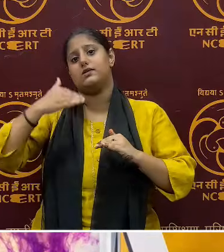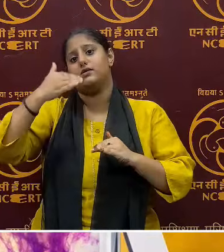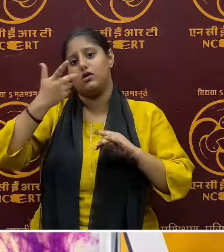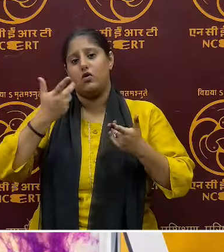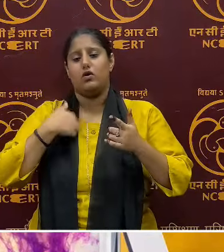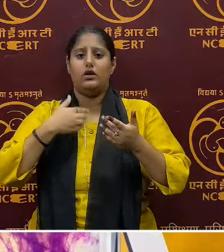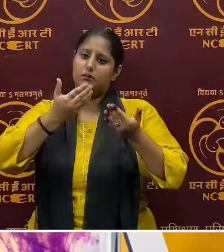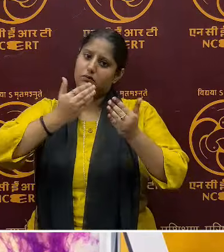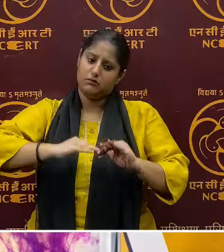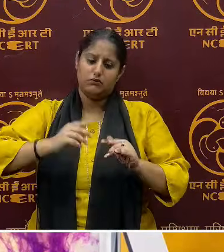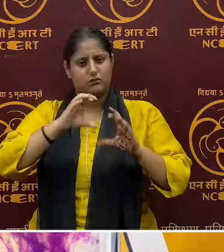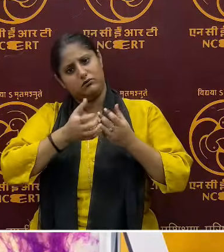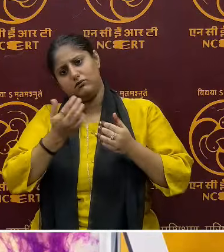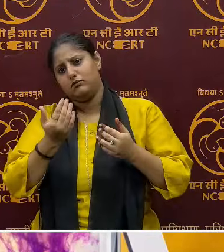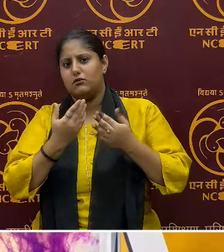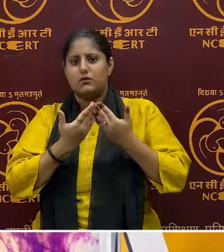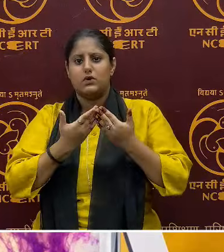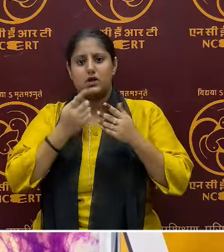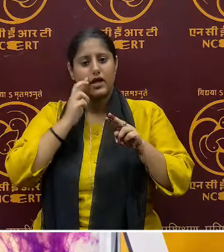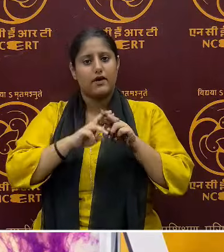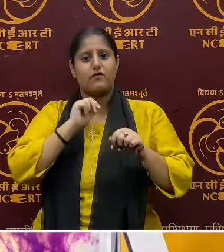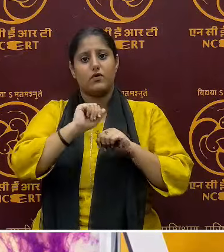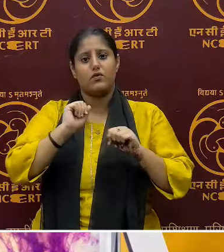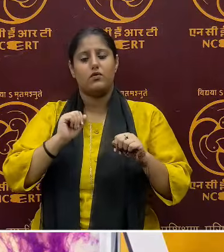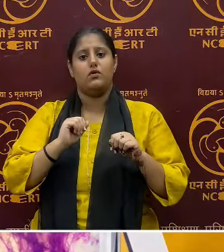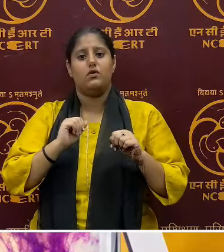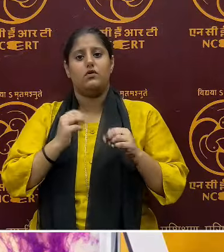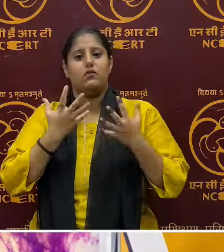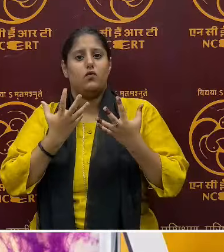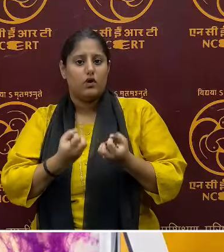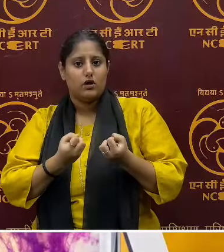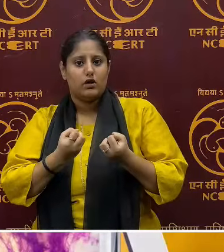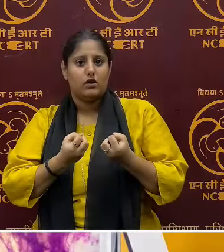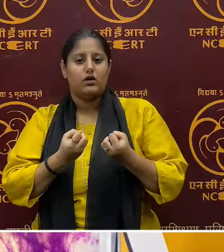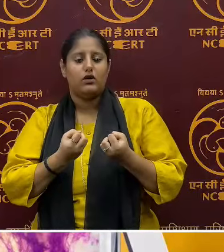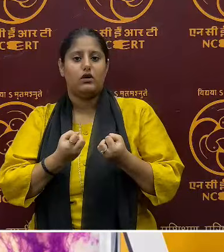classes also. For example, if you want to learn about